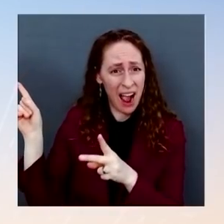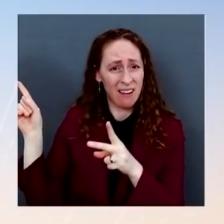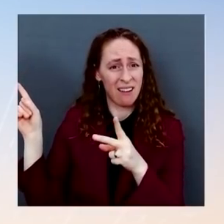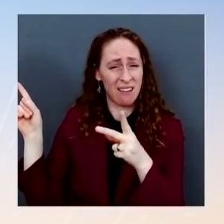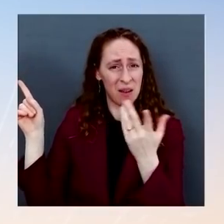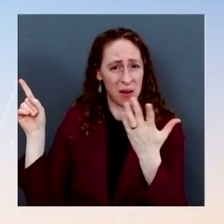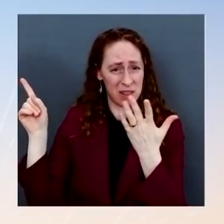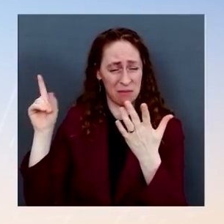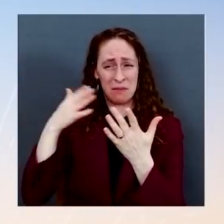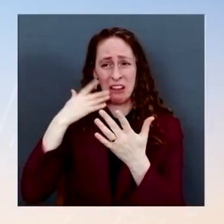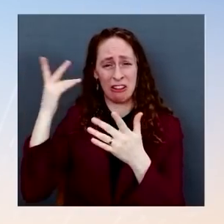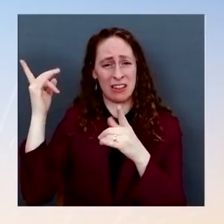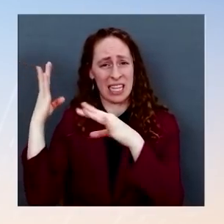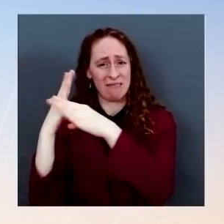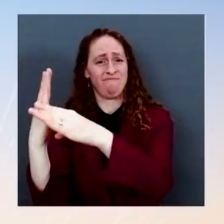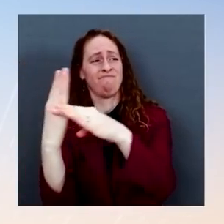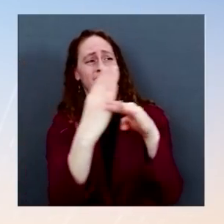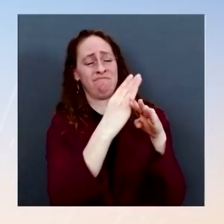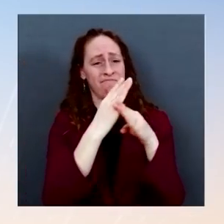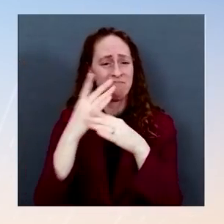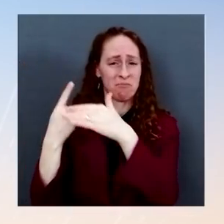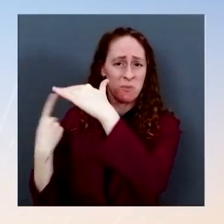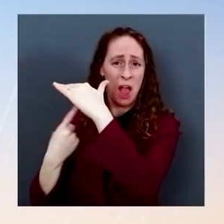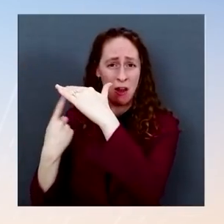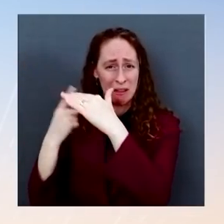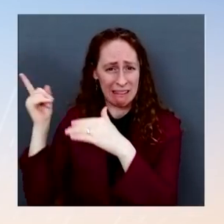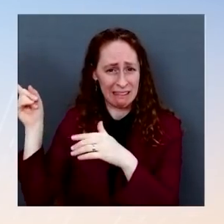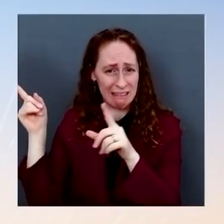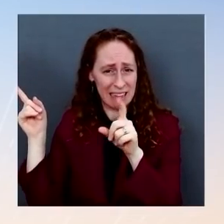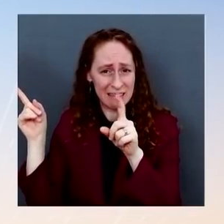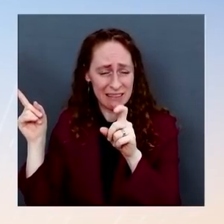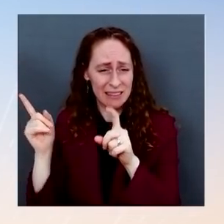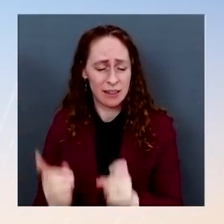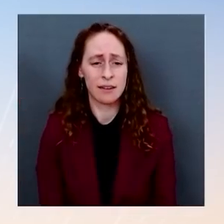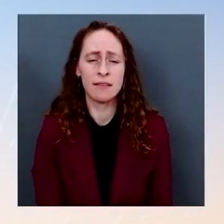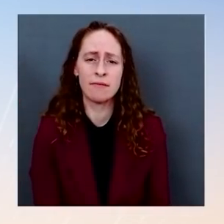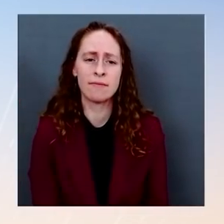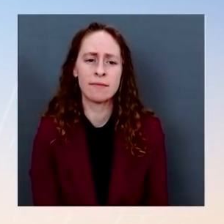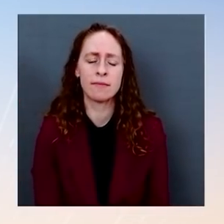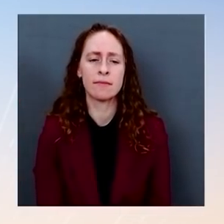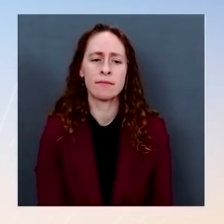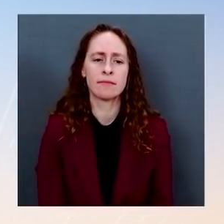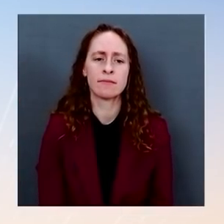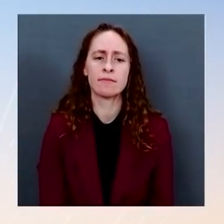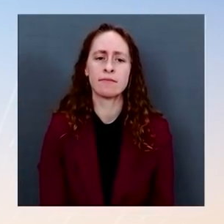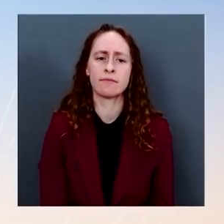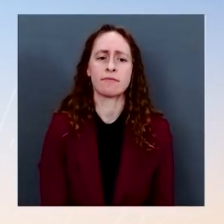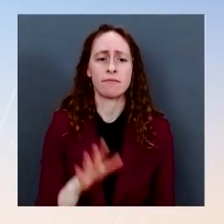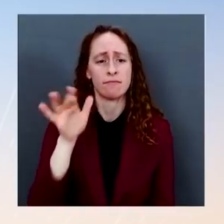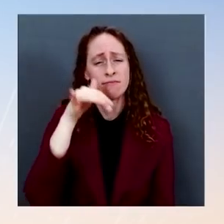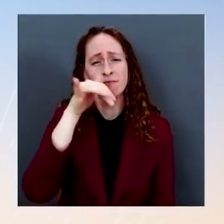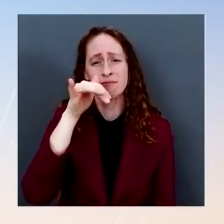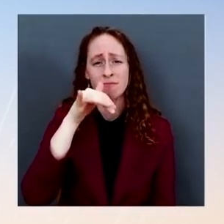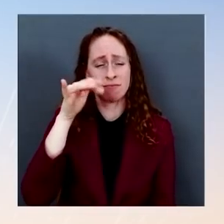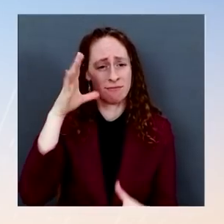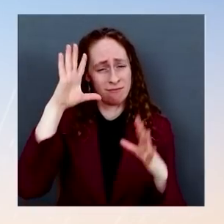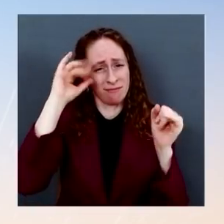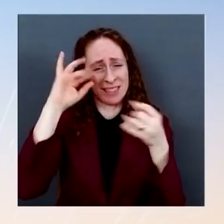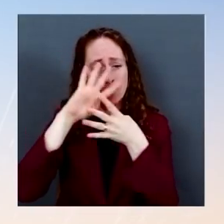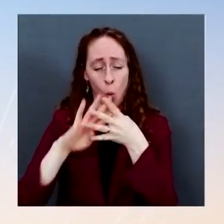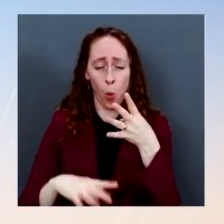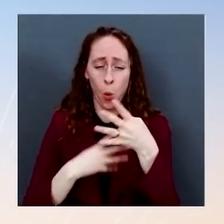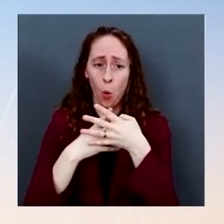outlined with our commitment from just a few months ago about being transparent about close contacts. I don't have any updates for you at this point in